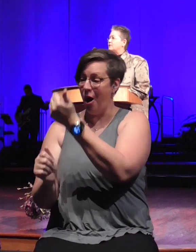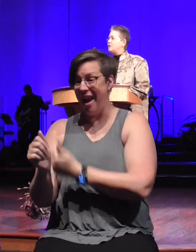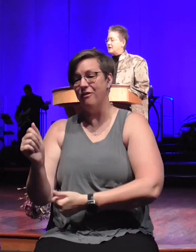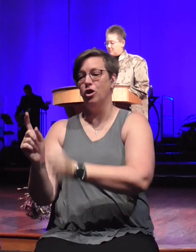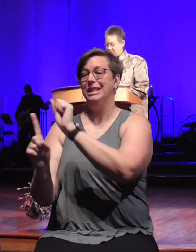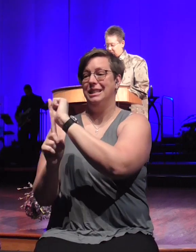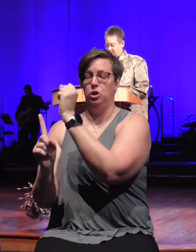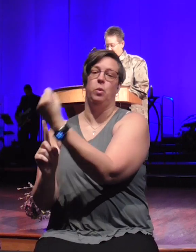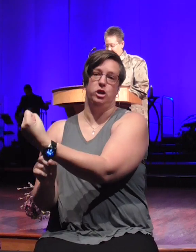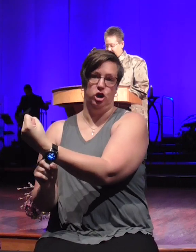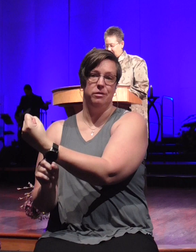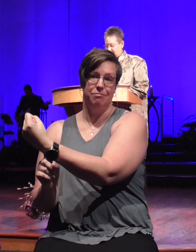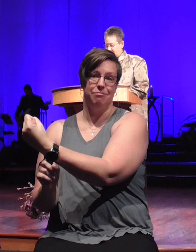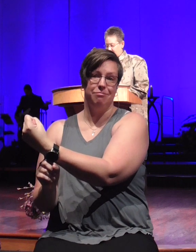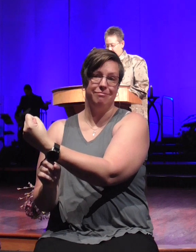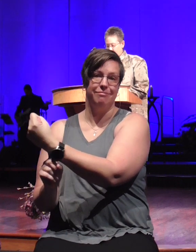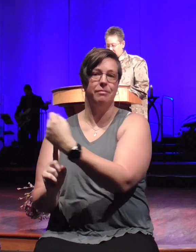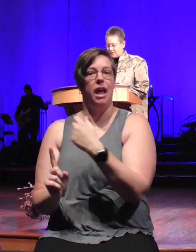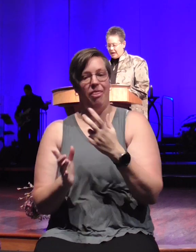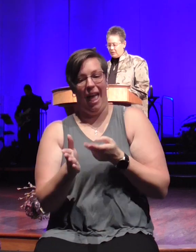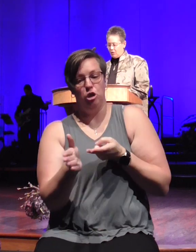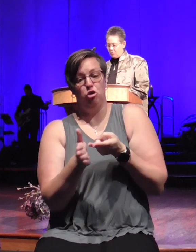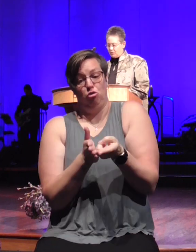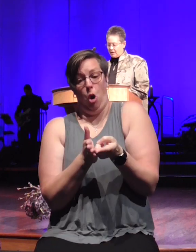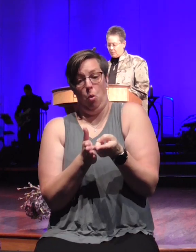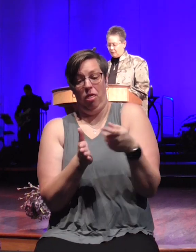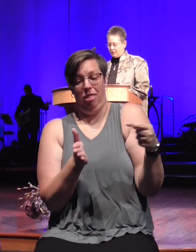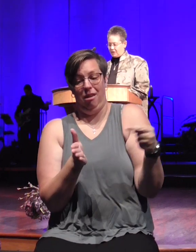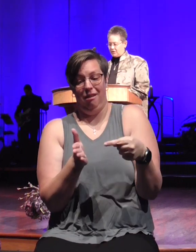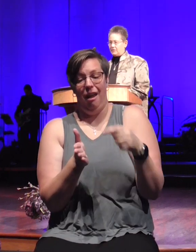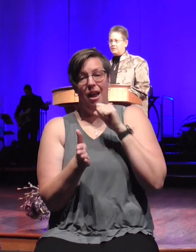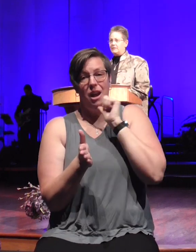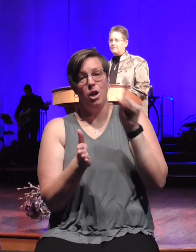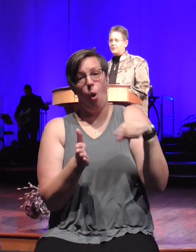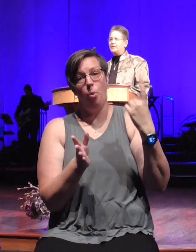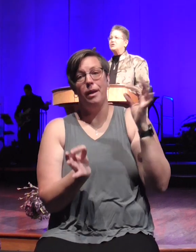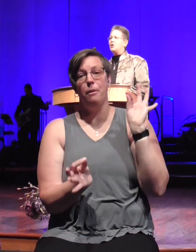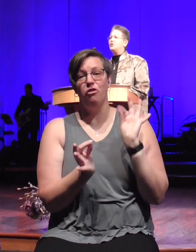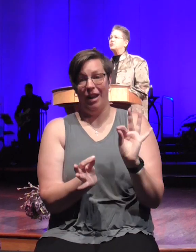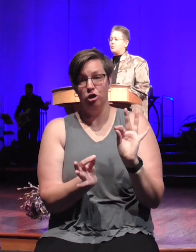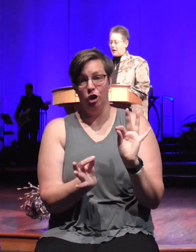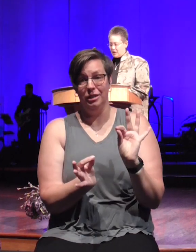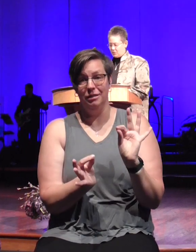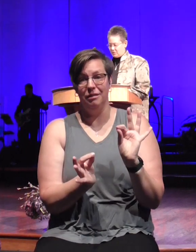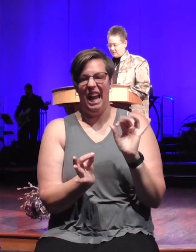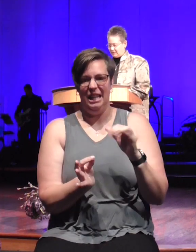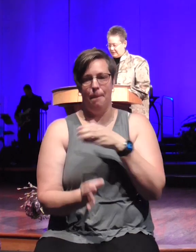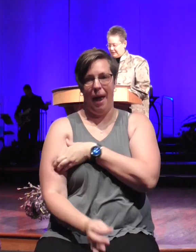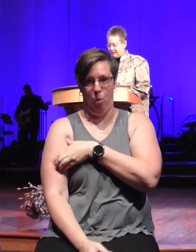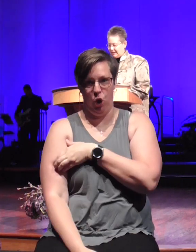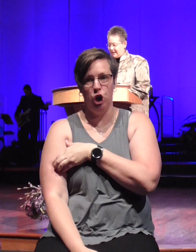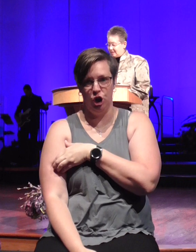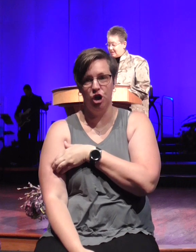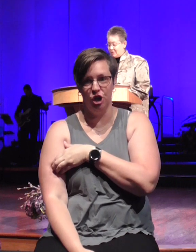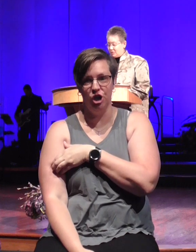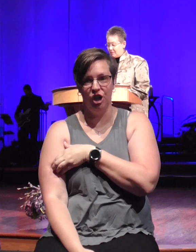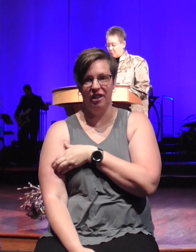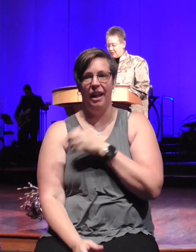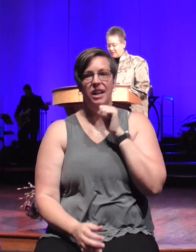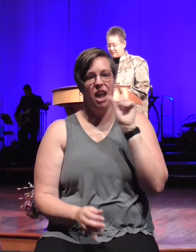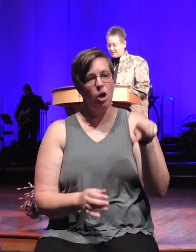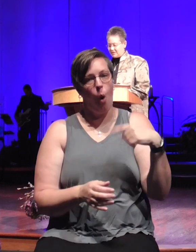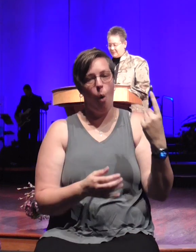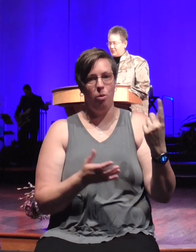in which I find myself. The truth is not only perfection, it is also power. It is not